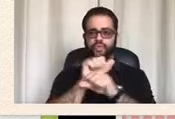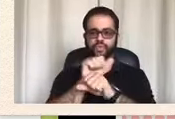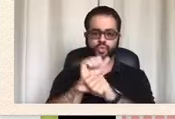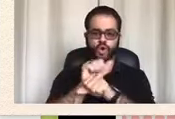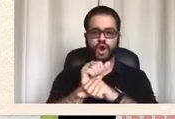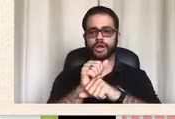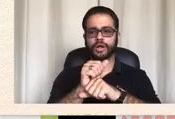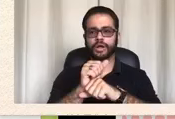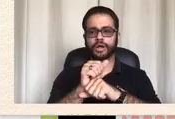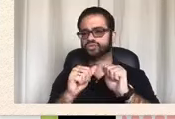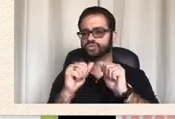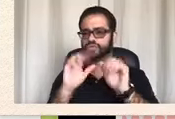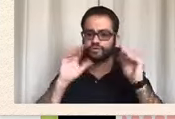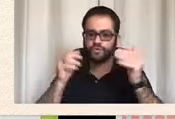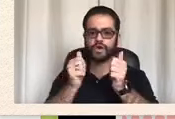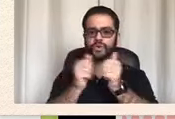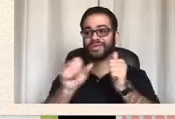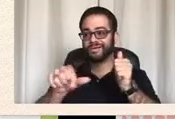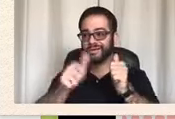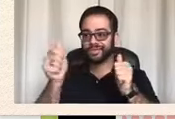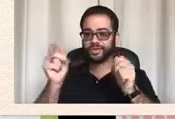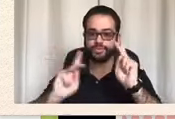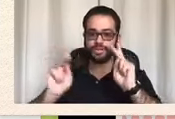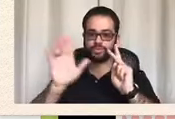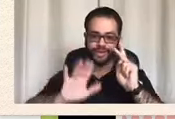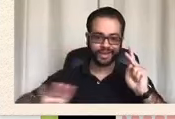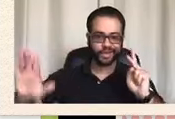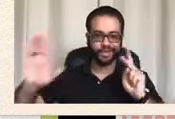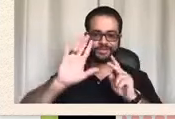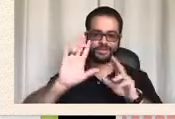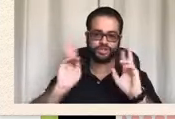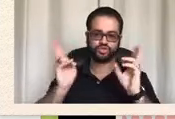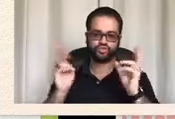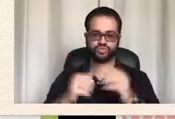everyone's issues. And